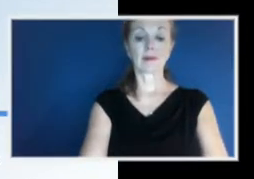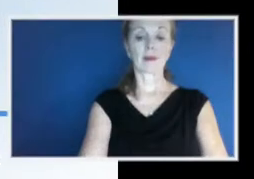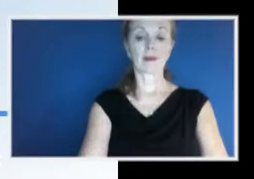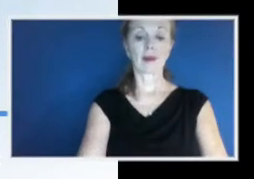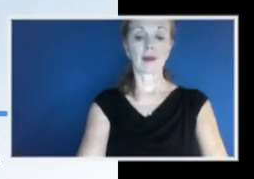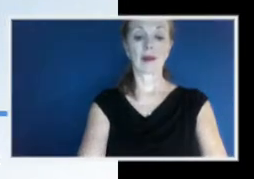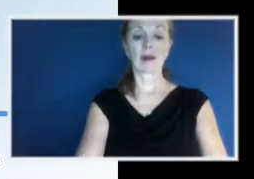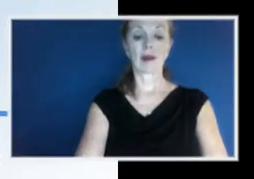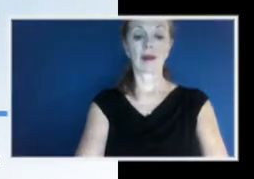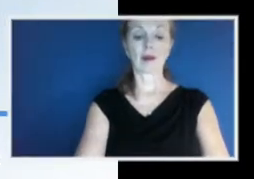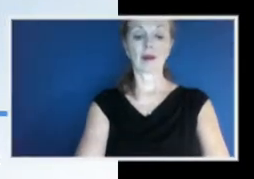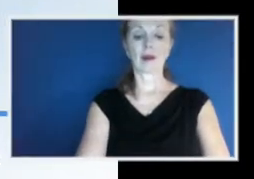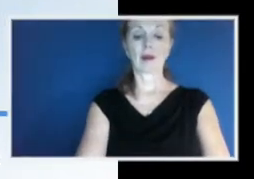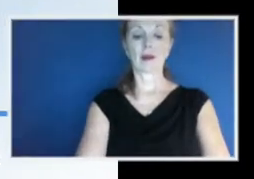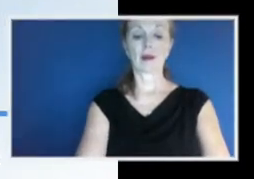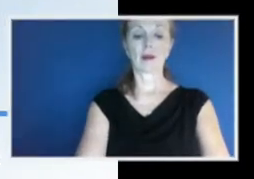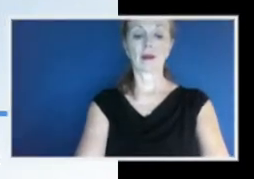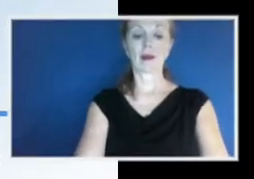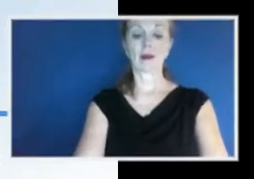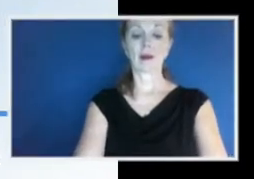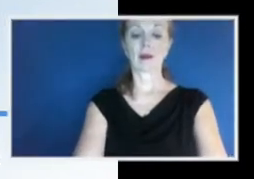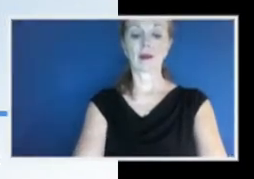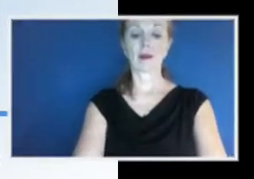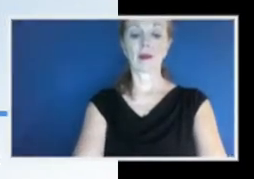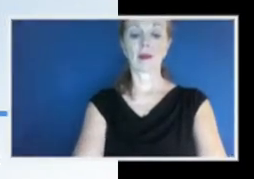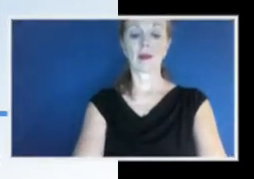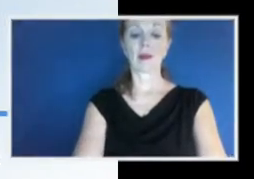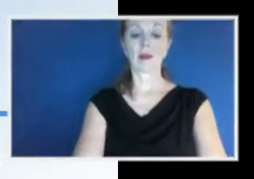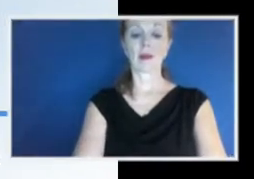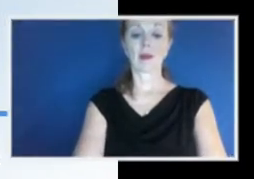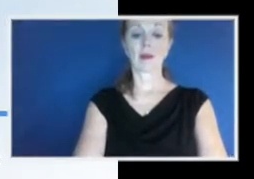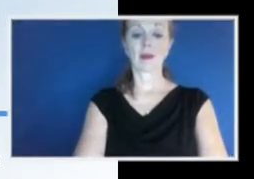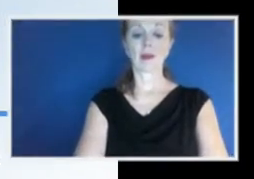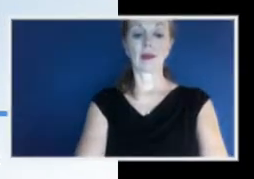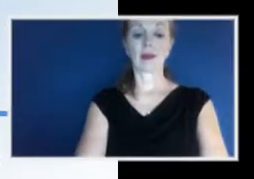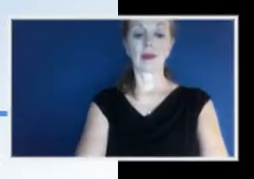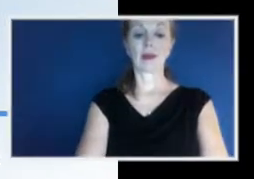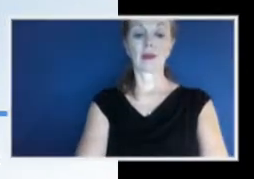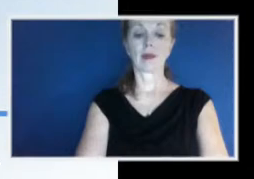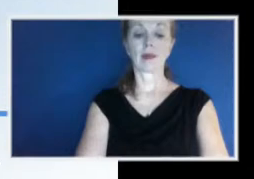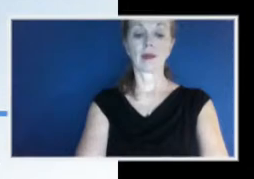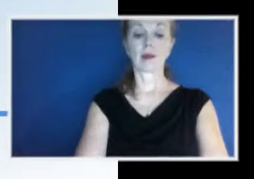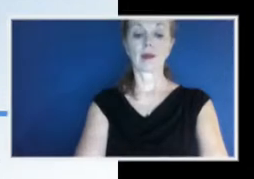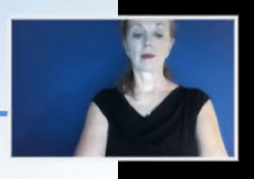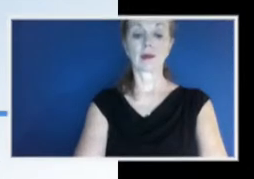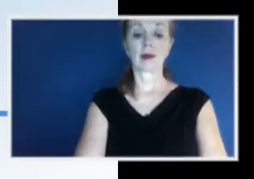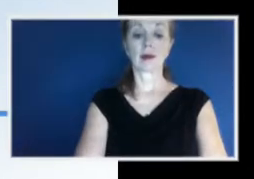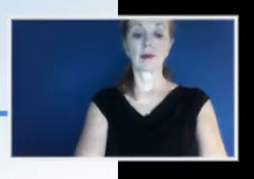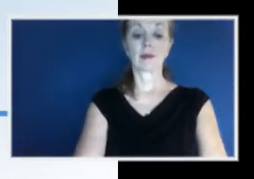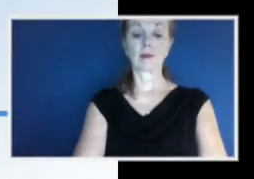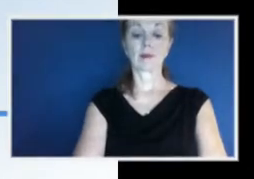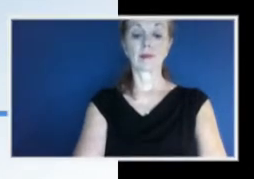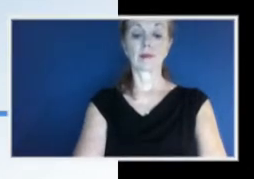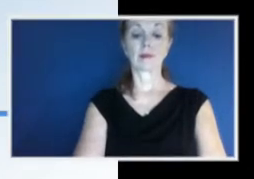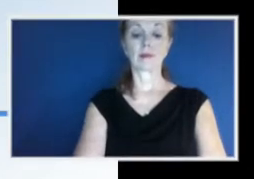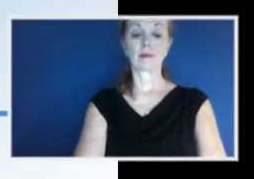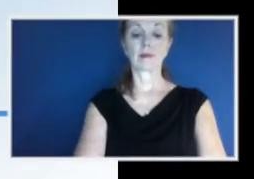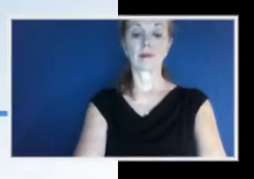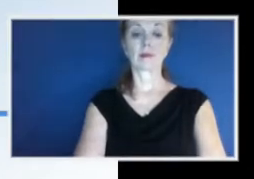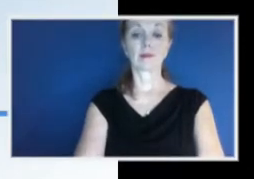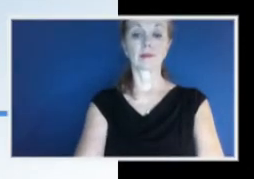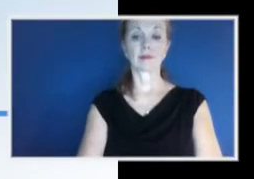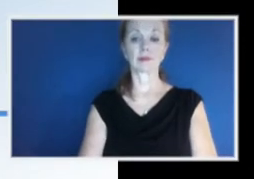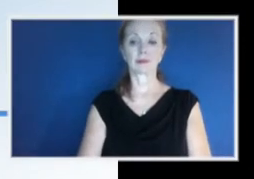really do think is a legal requirement, and that's to the state of California and York County, South Carolina. Certainly,